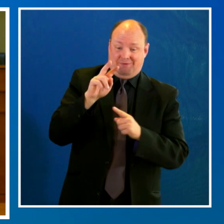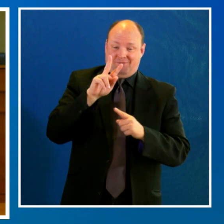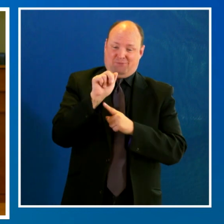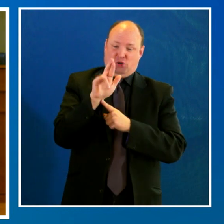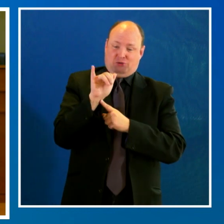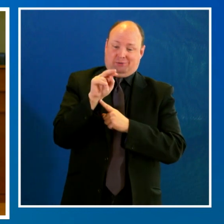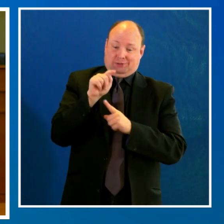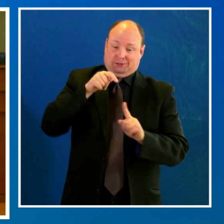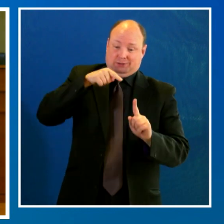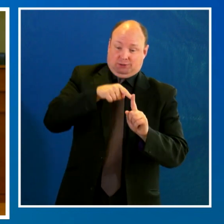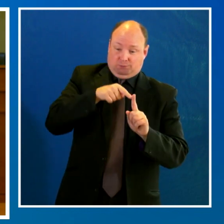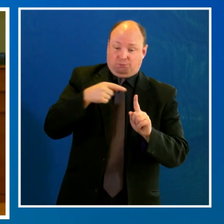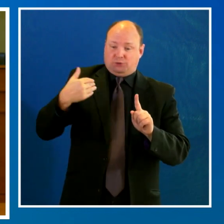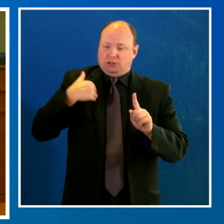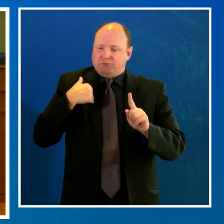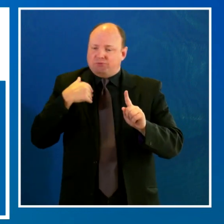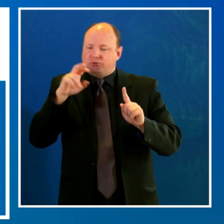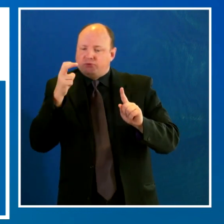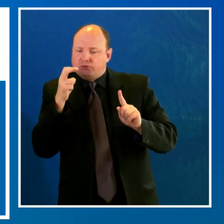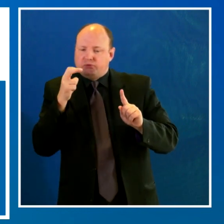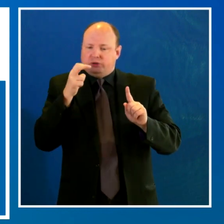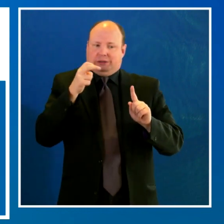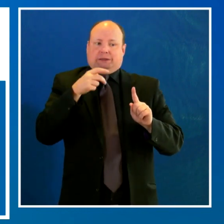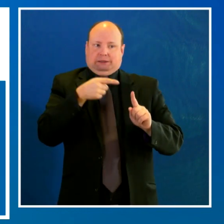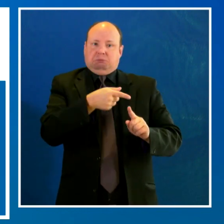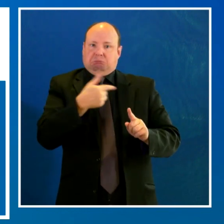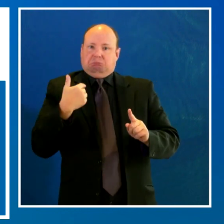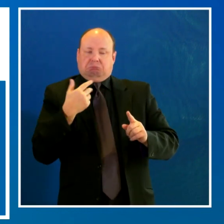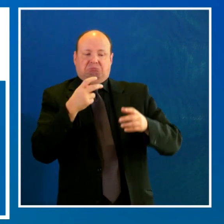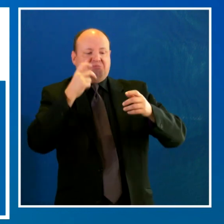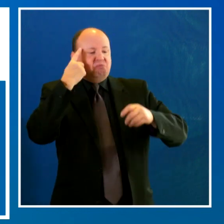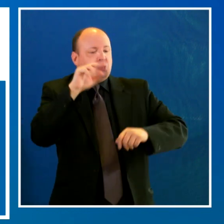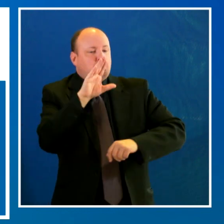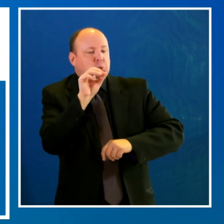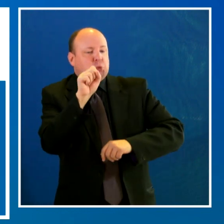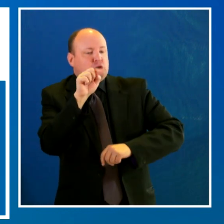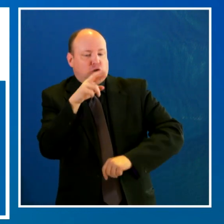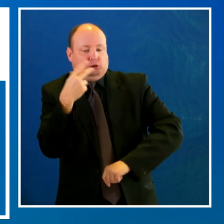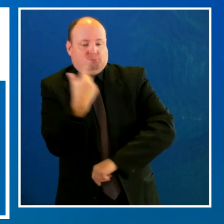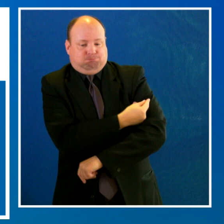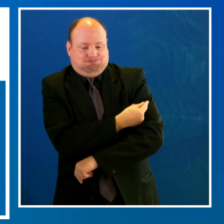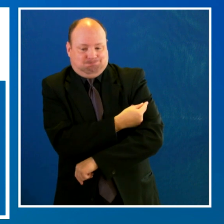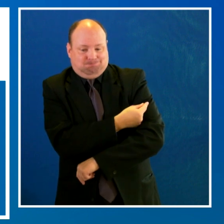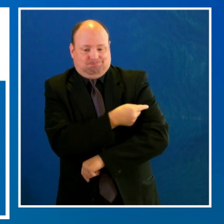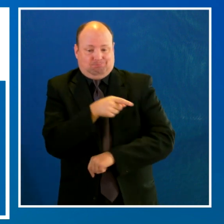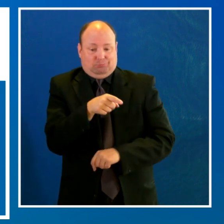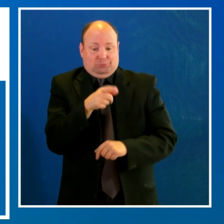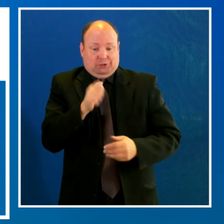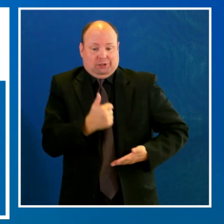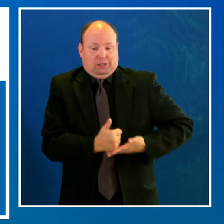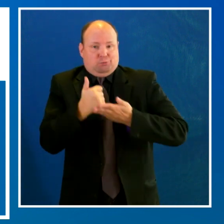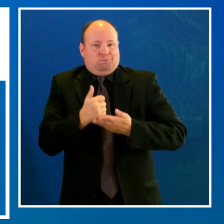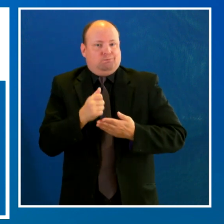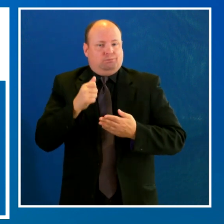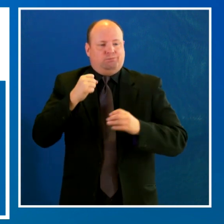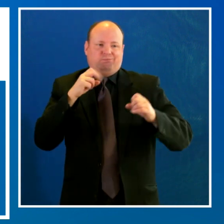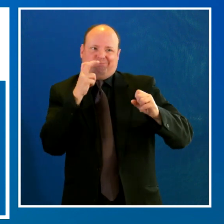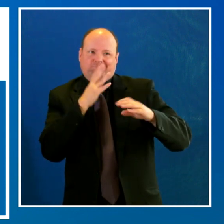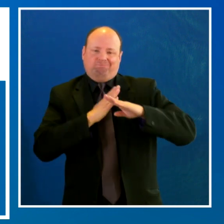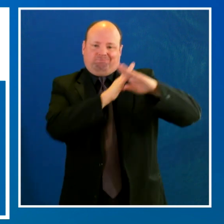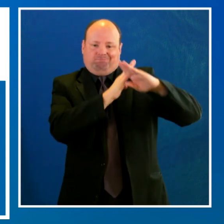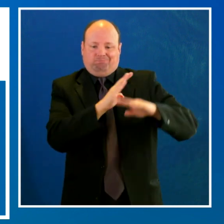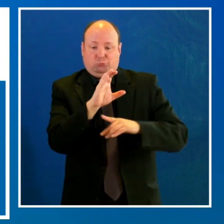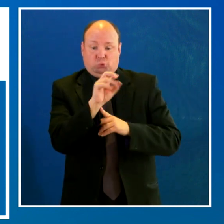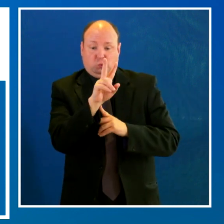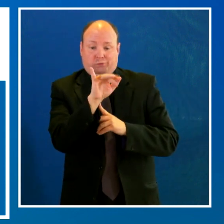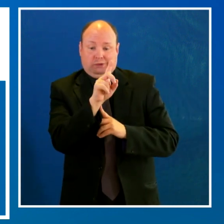COVID-19 virus in all forms. The latest numbers from the Washington State Department of Health show that more